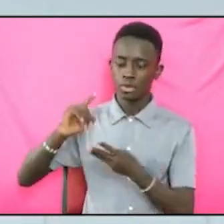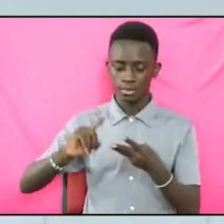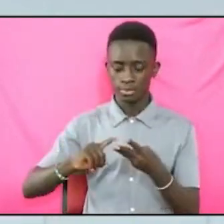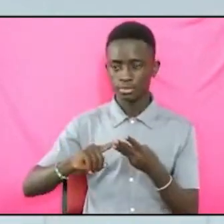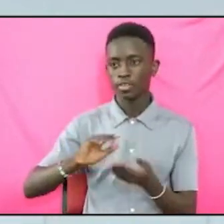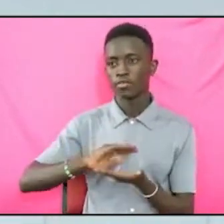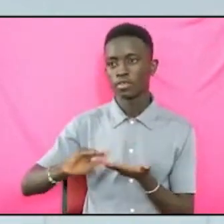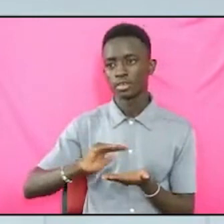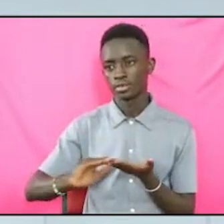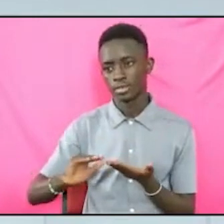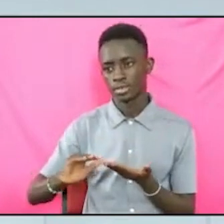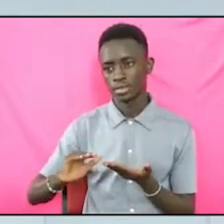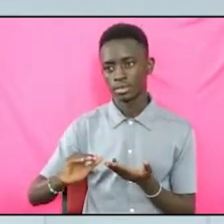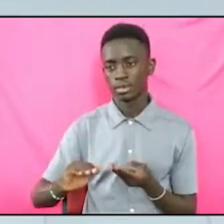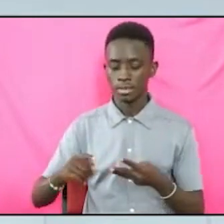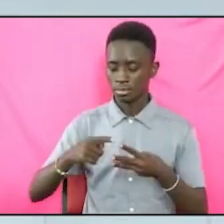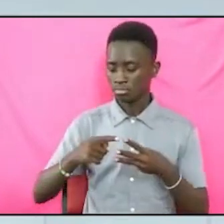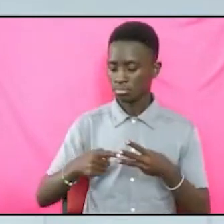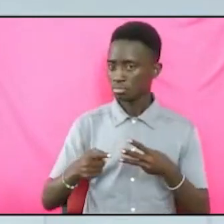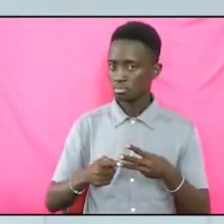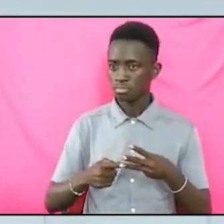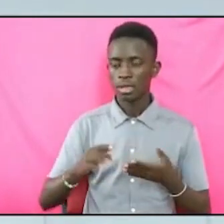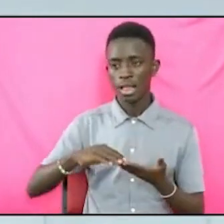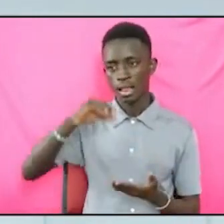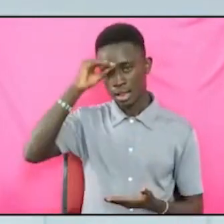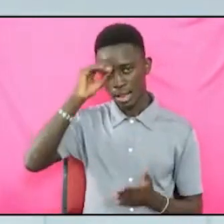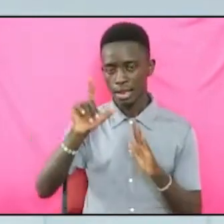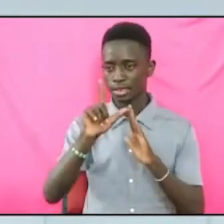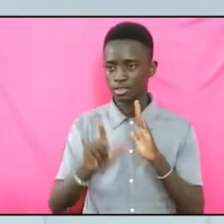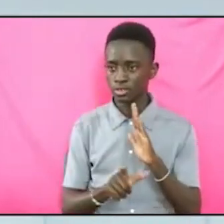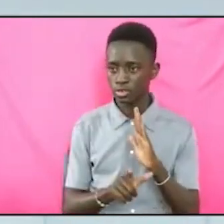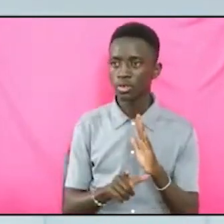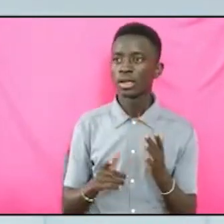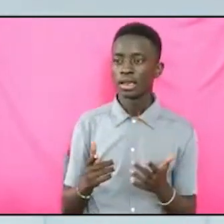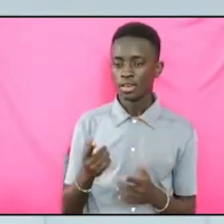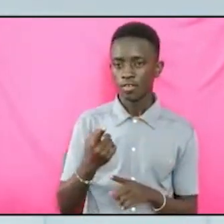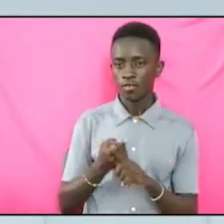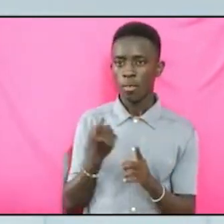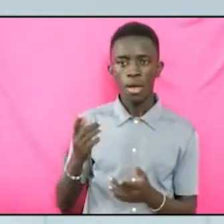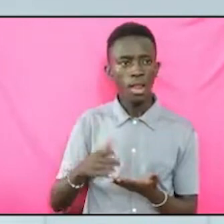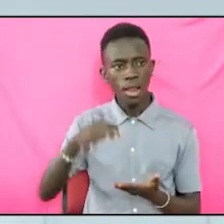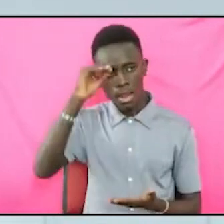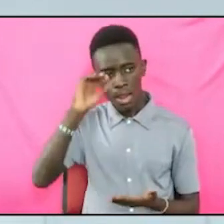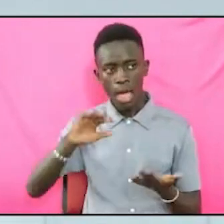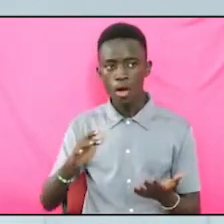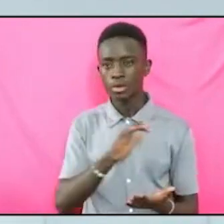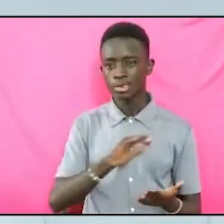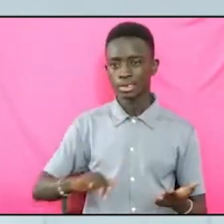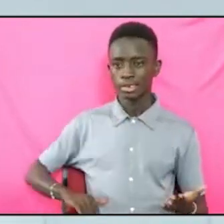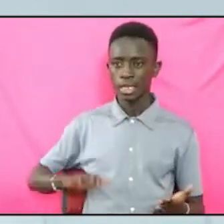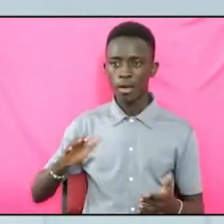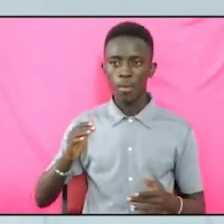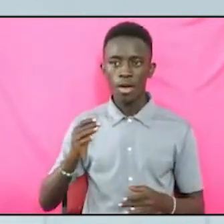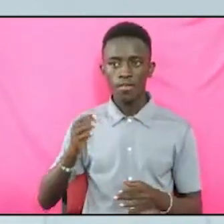Three lessons for our reflection and even meditation as we navigate our Christian walk of faith. Lesson